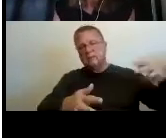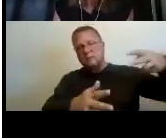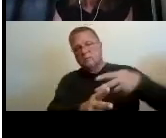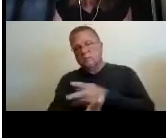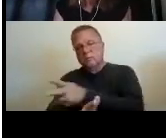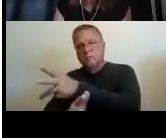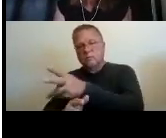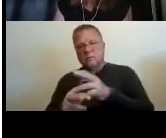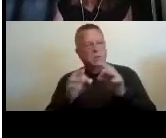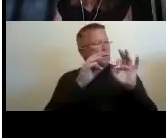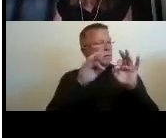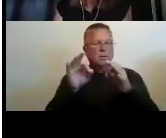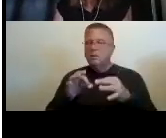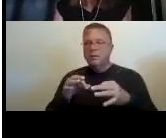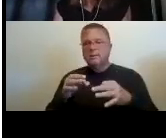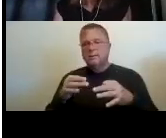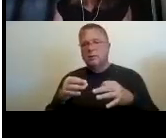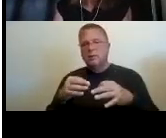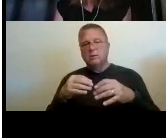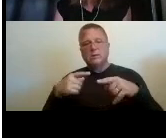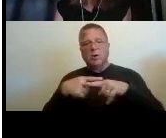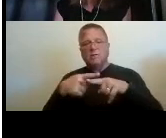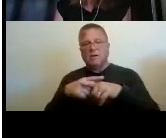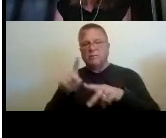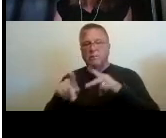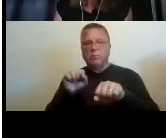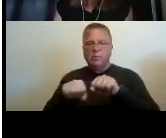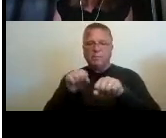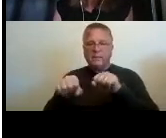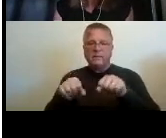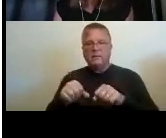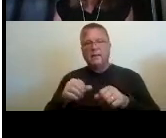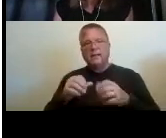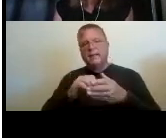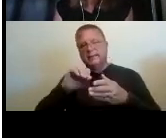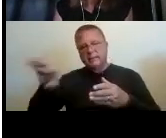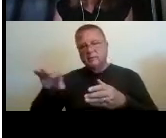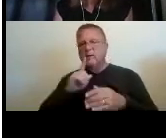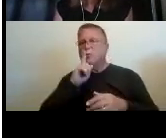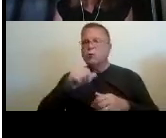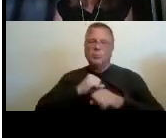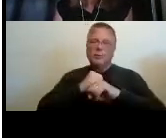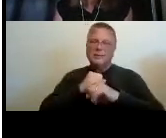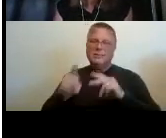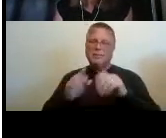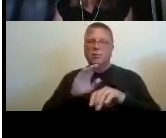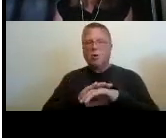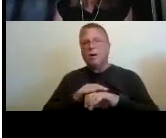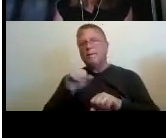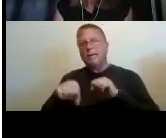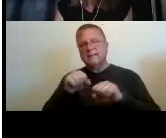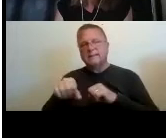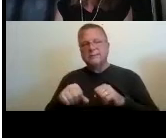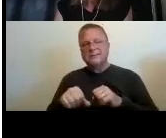on bicycles. It precludes any kind of protection, real protection, for people on bicycles, so that people can get back and forth